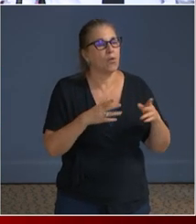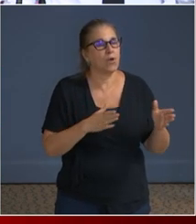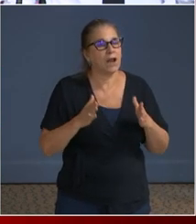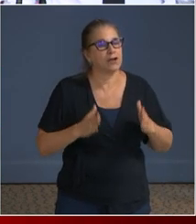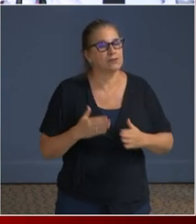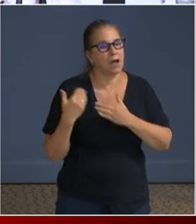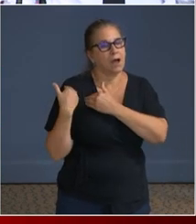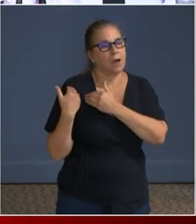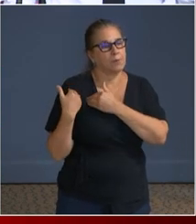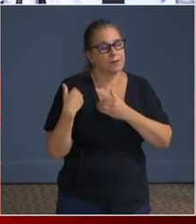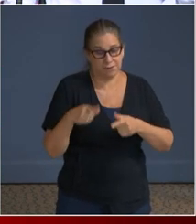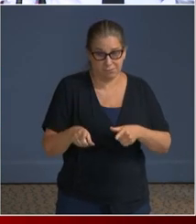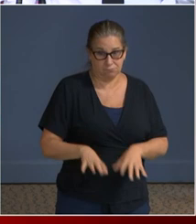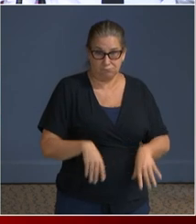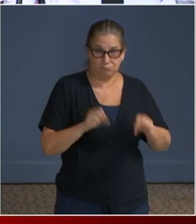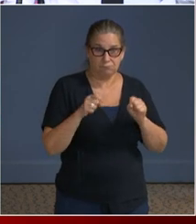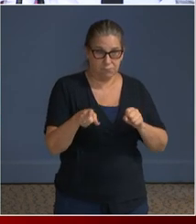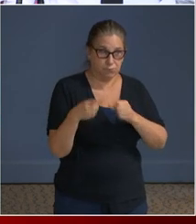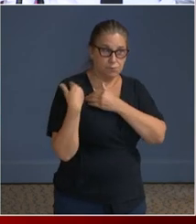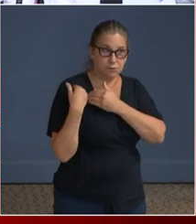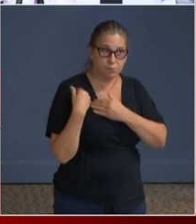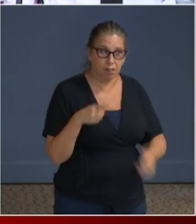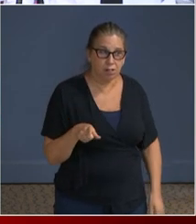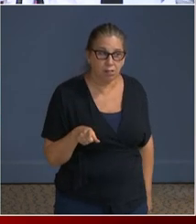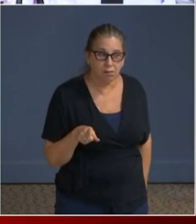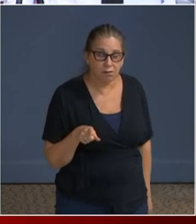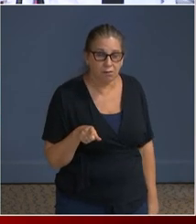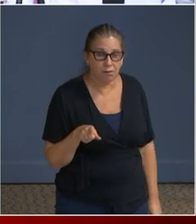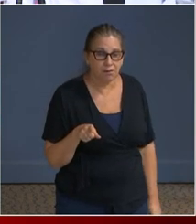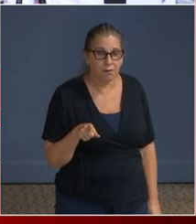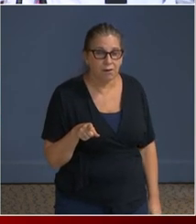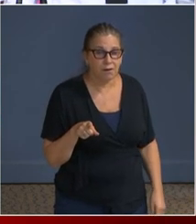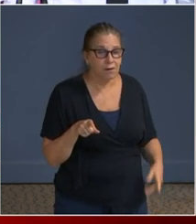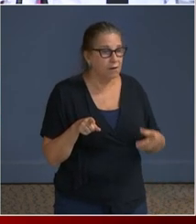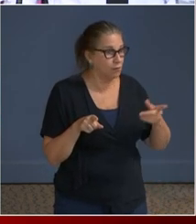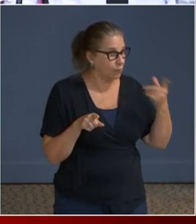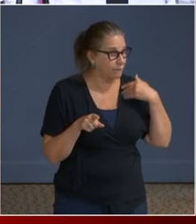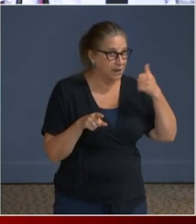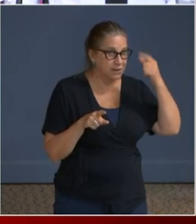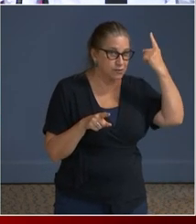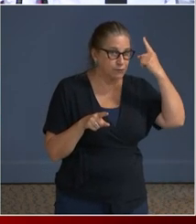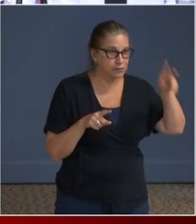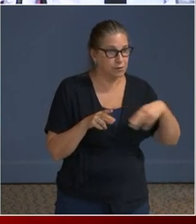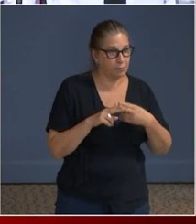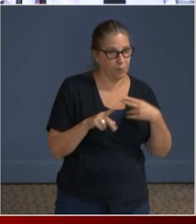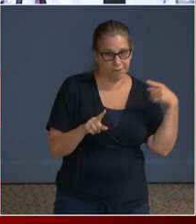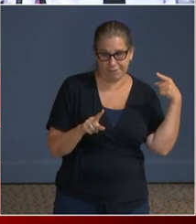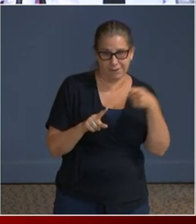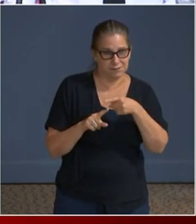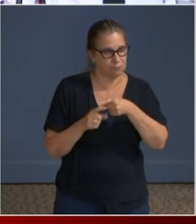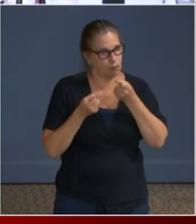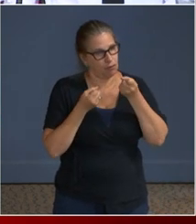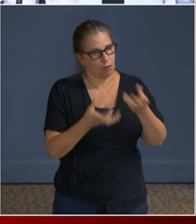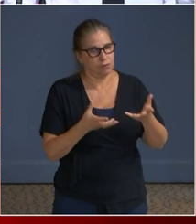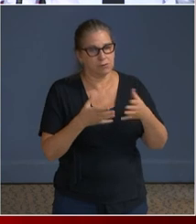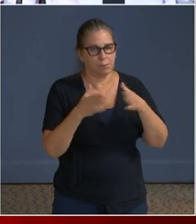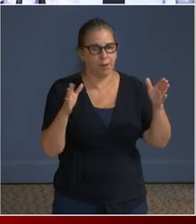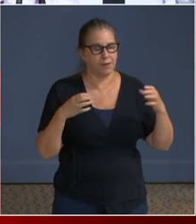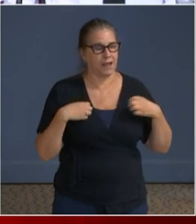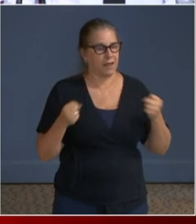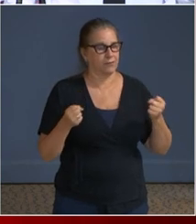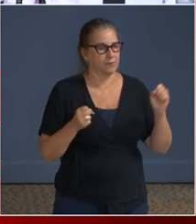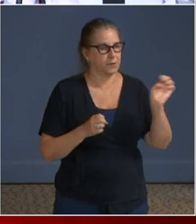whoever hosted an event of this size without any consideration of the public health emergency that we have going on. So that is something we were